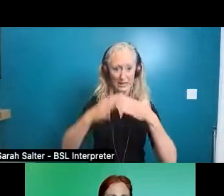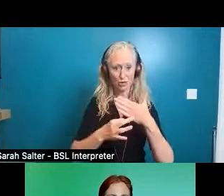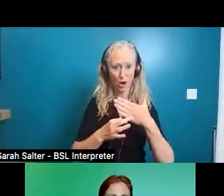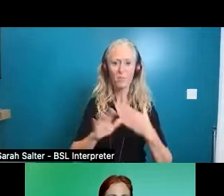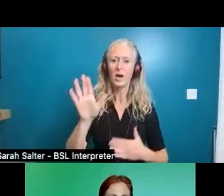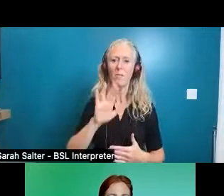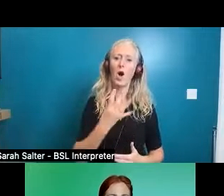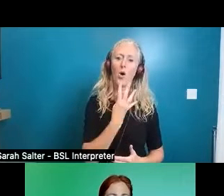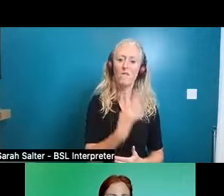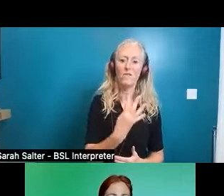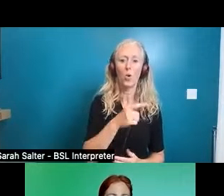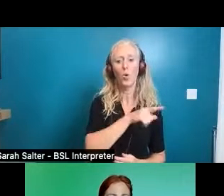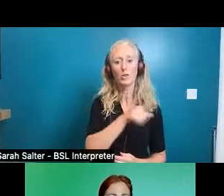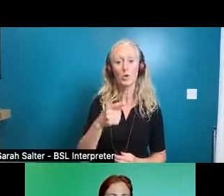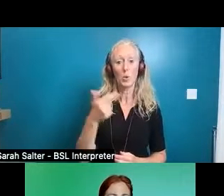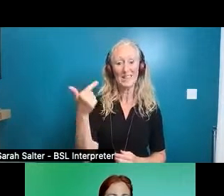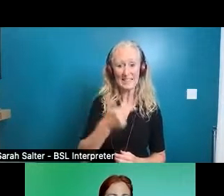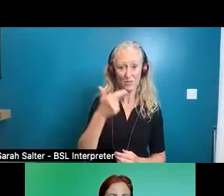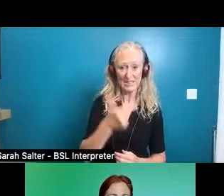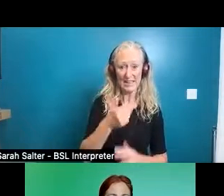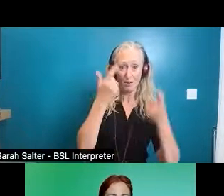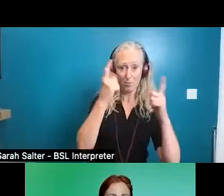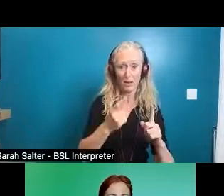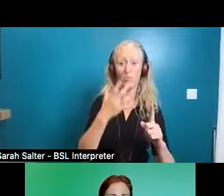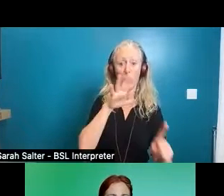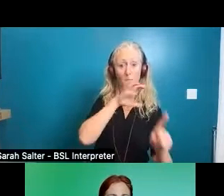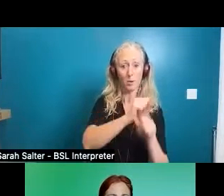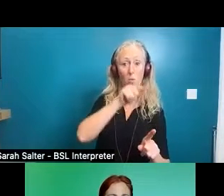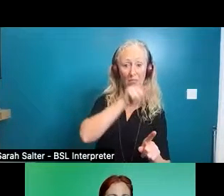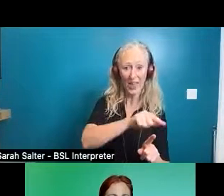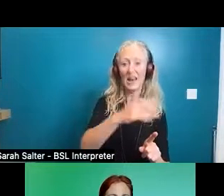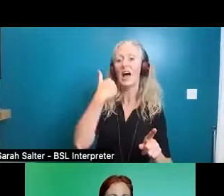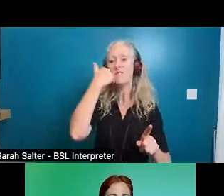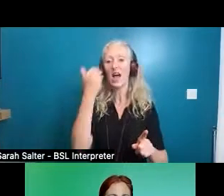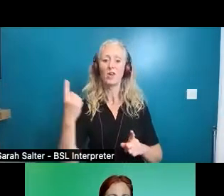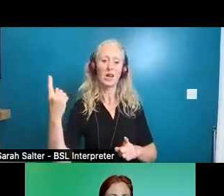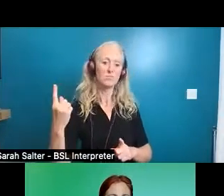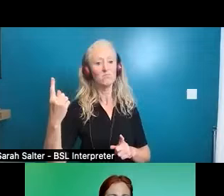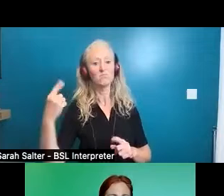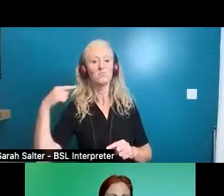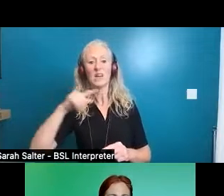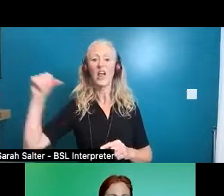and 17 per 100,000 births. And of course,